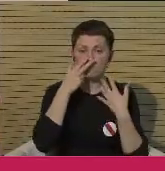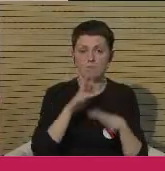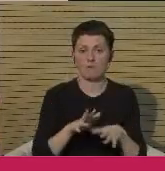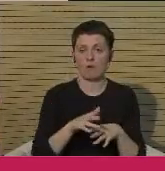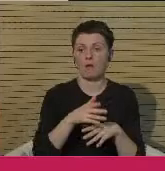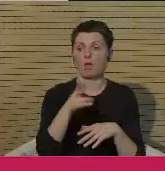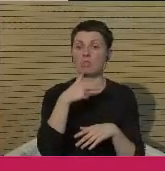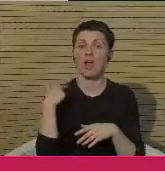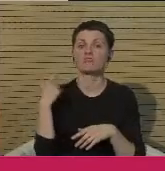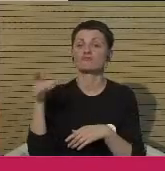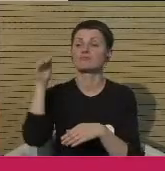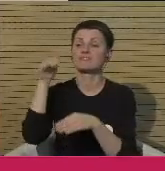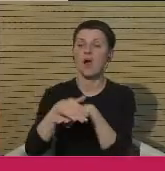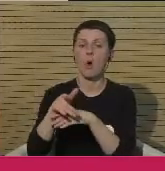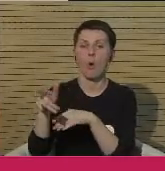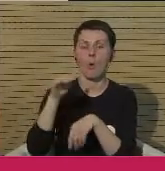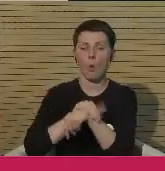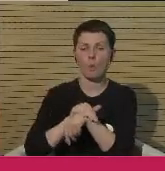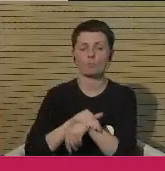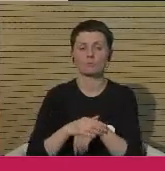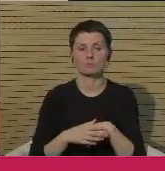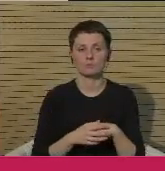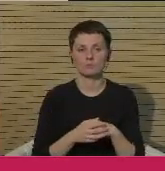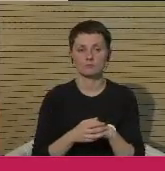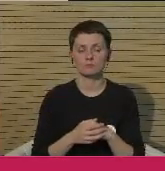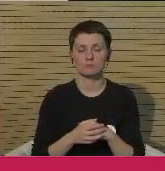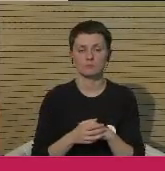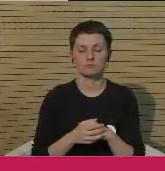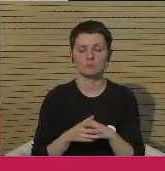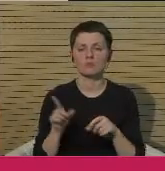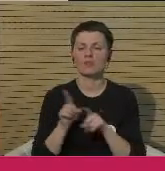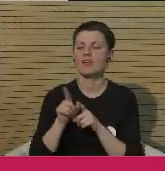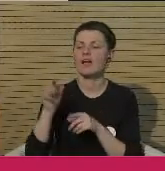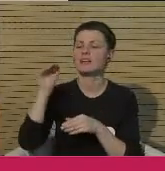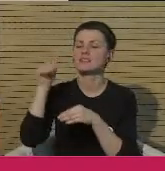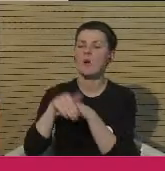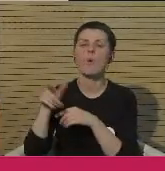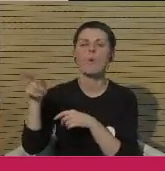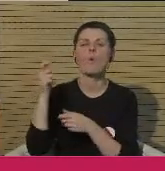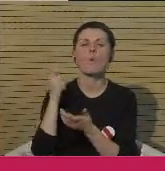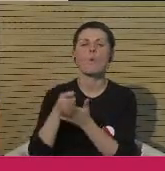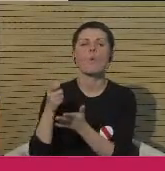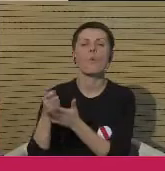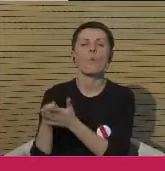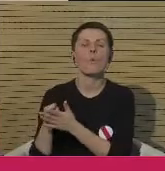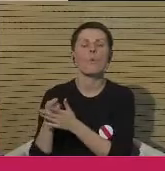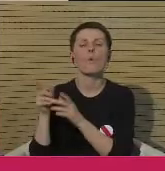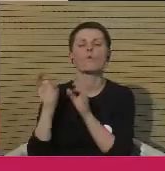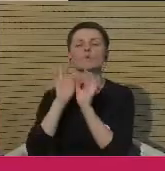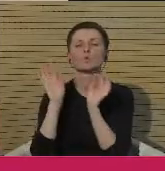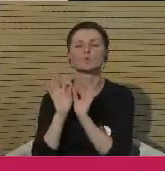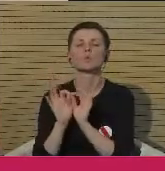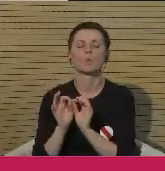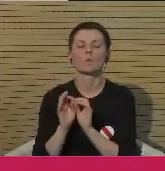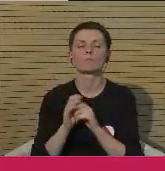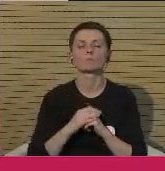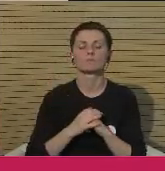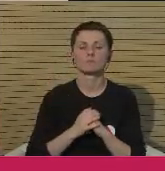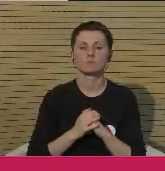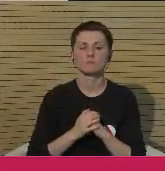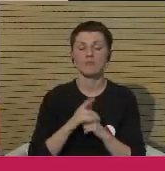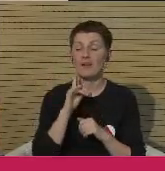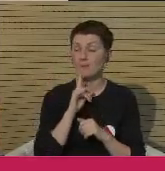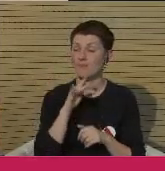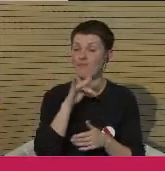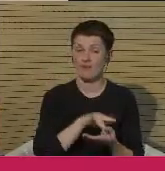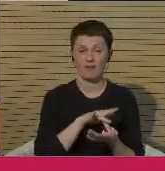have done over the last decade. We've been trying to show to our Western colleagues and Western consumers of art, if I may